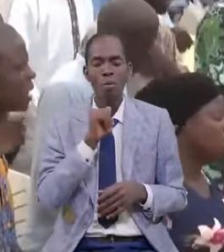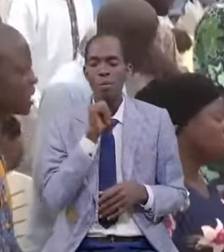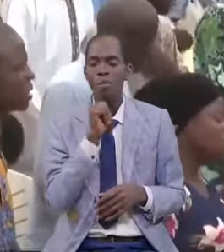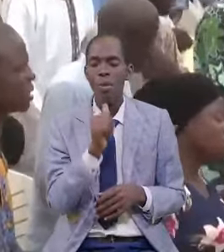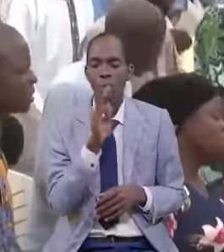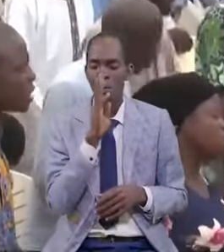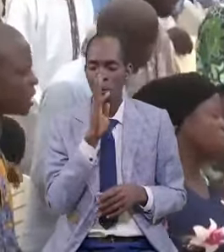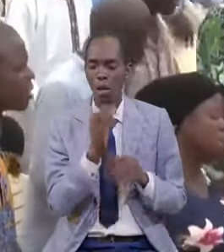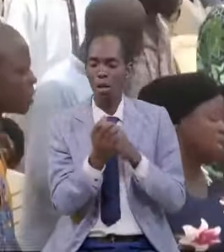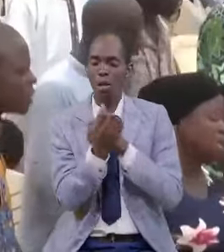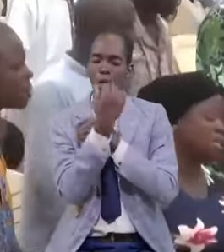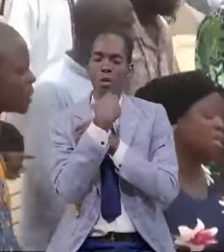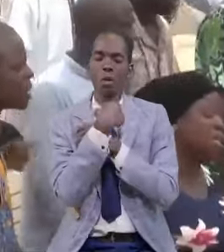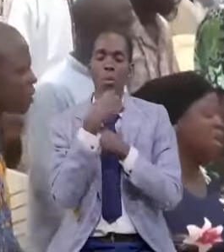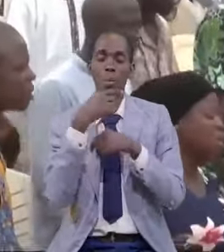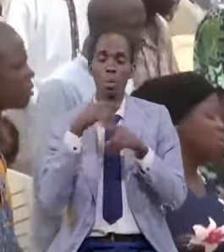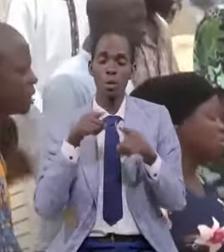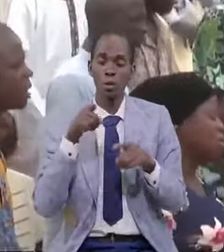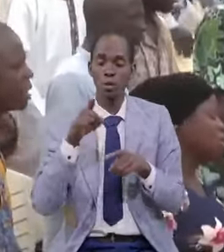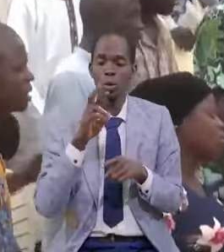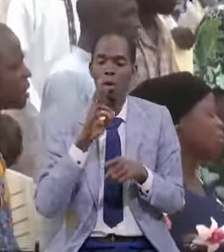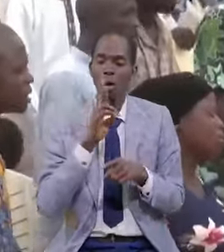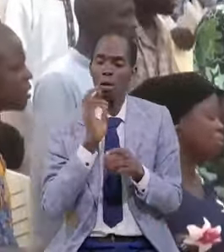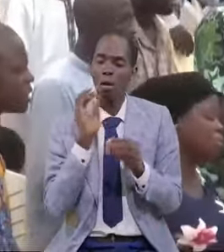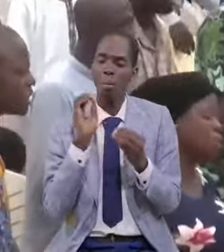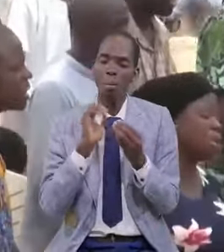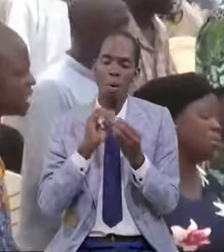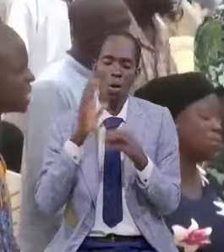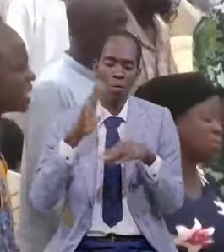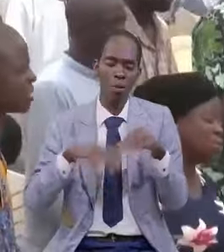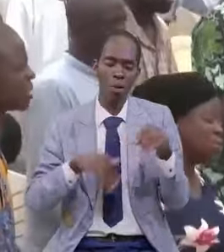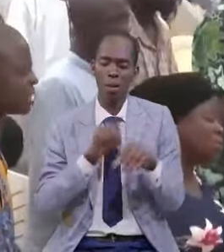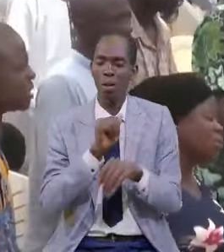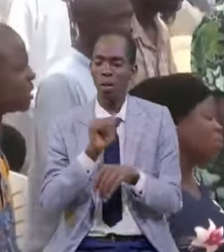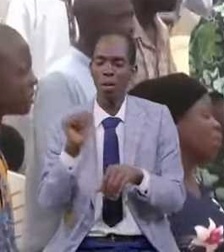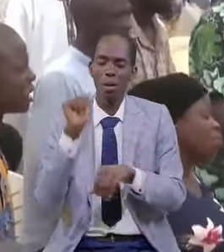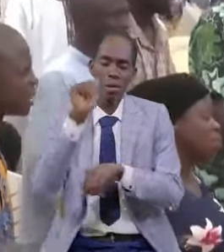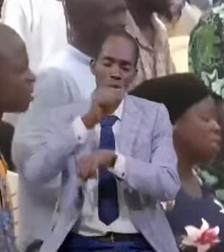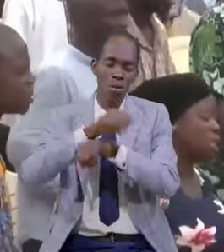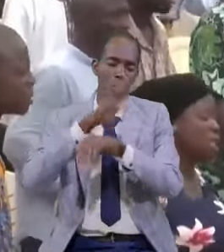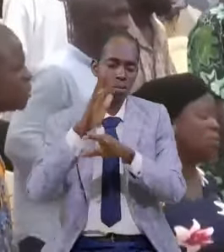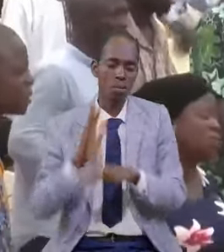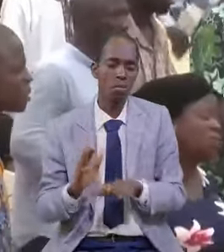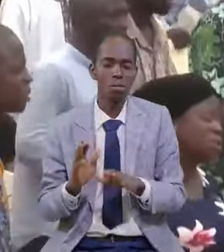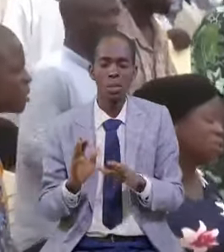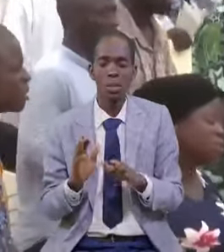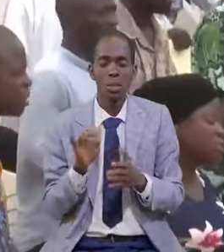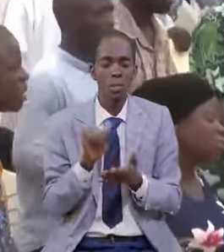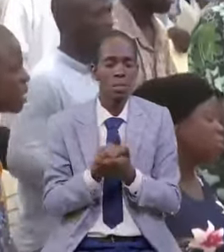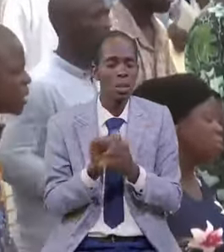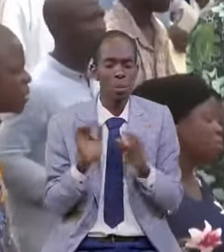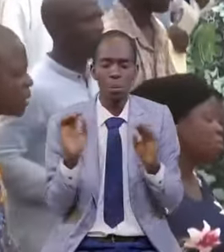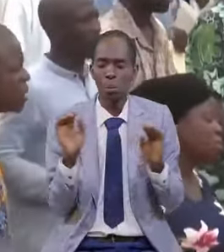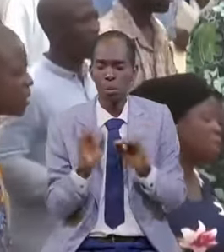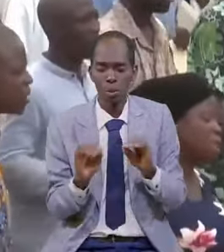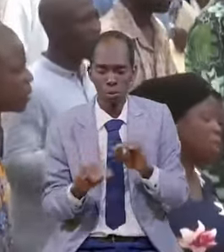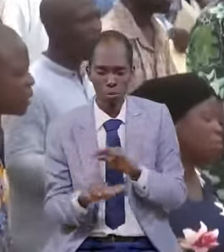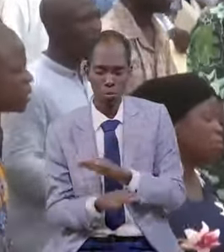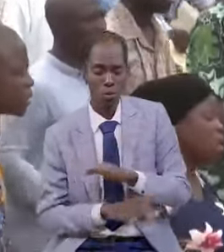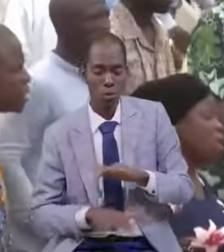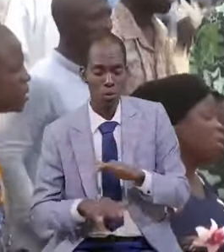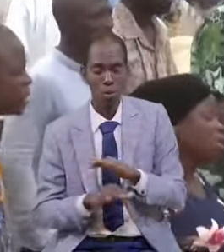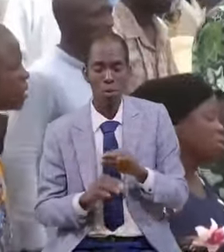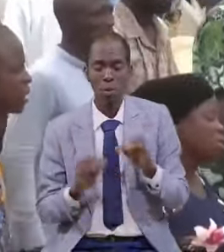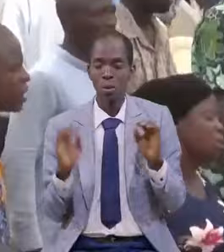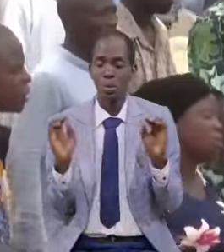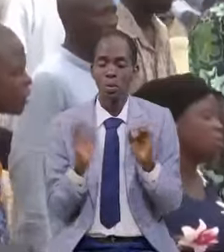under the air nothing in the sea nothing above nothing below nothing